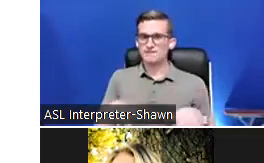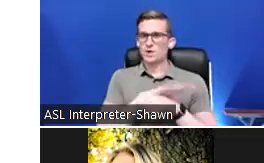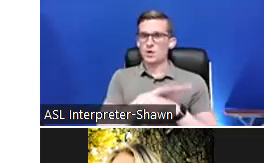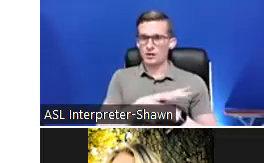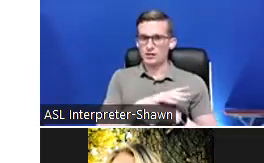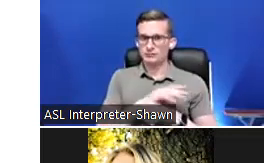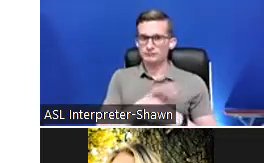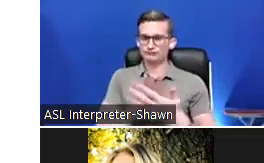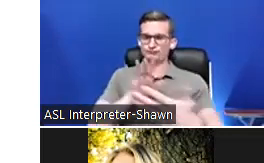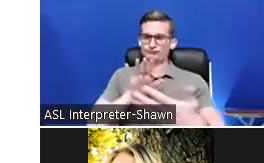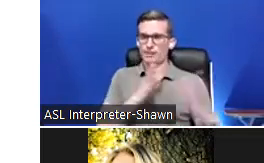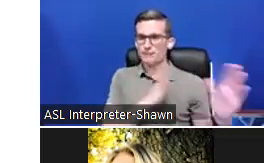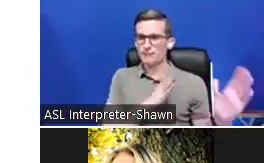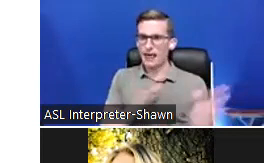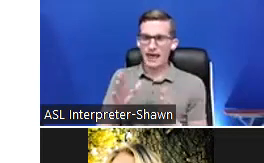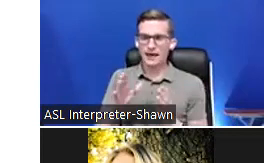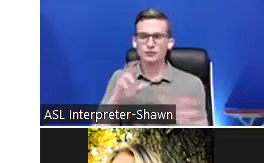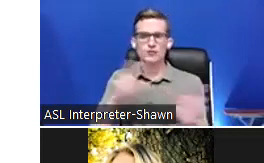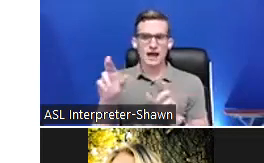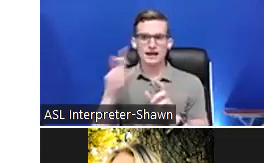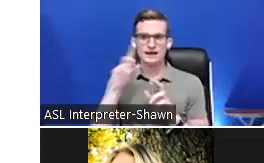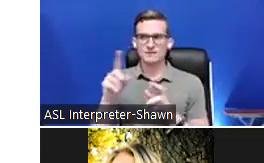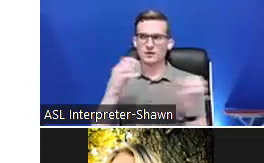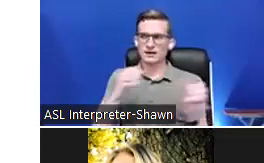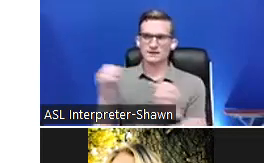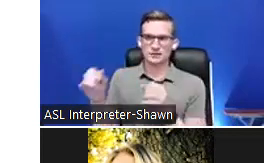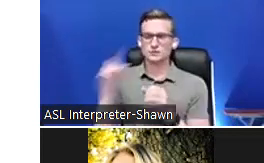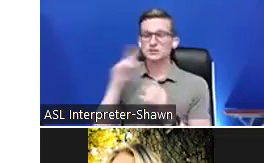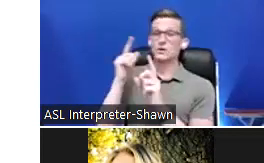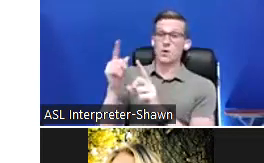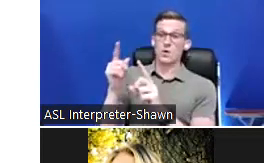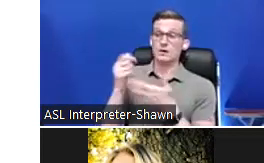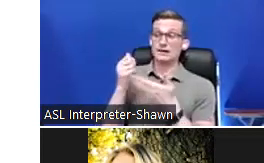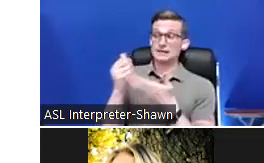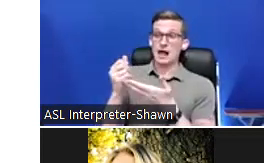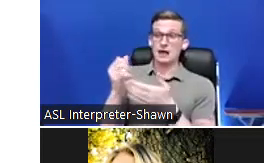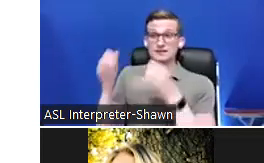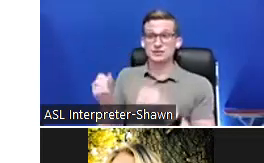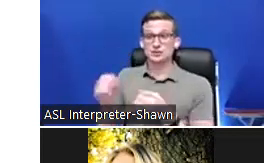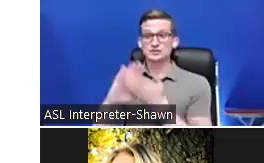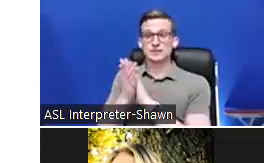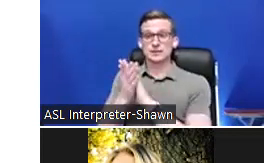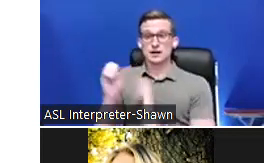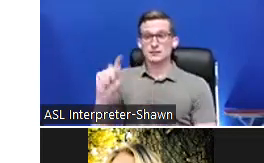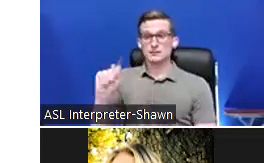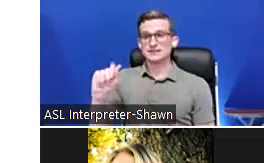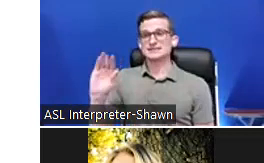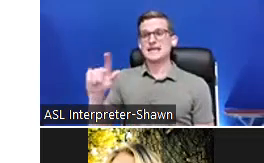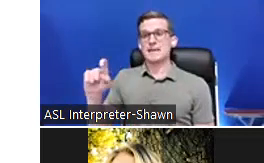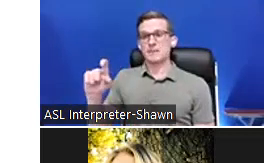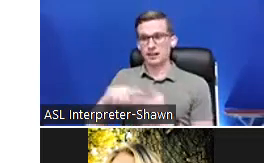the goal of this setting is to help individuals stabilize and then transition into a